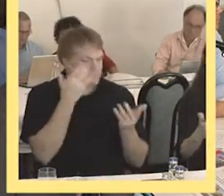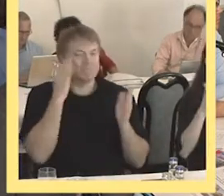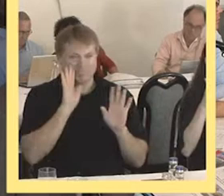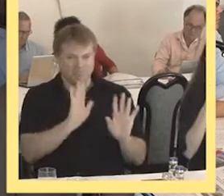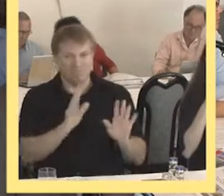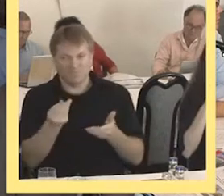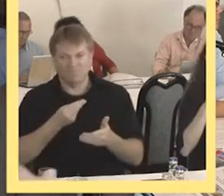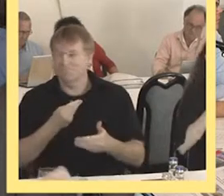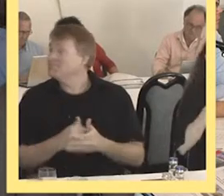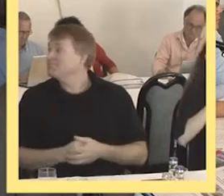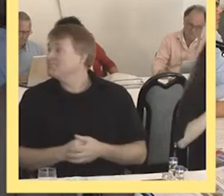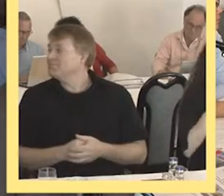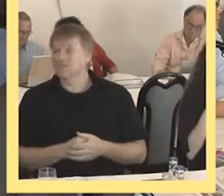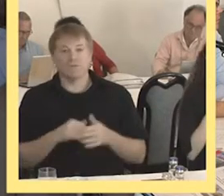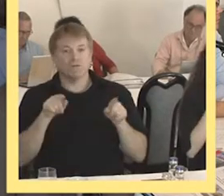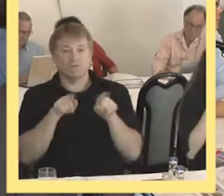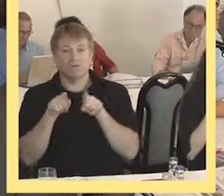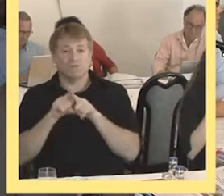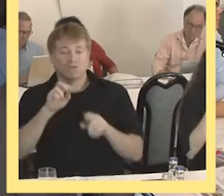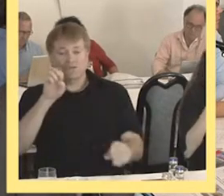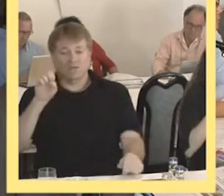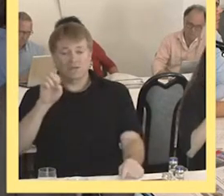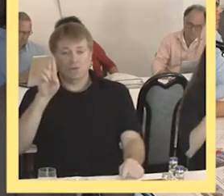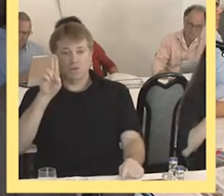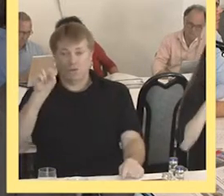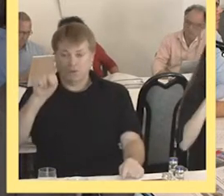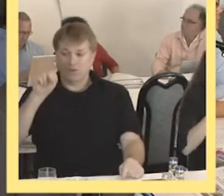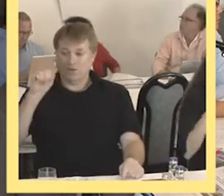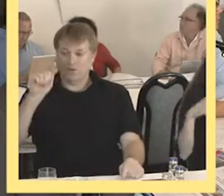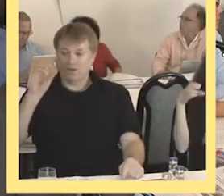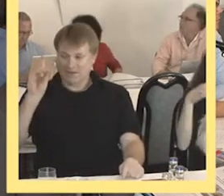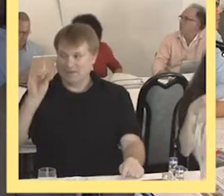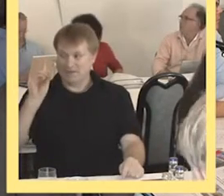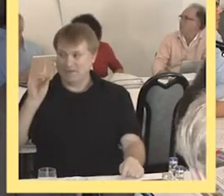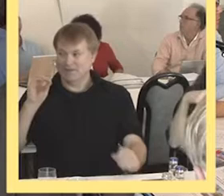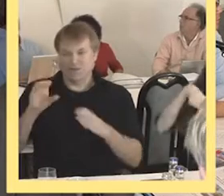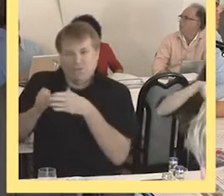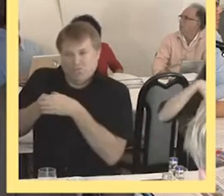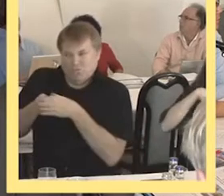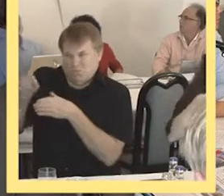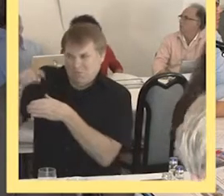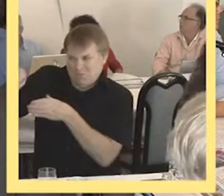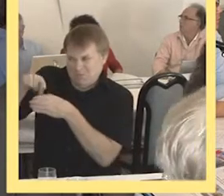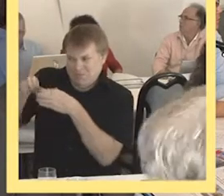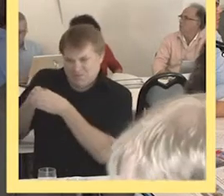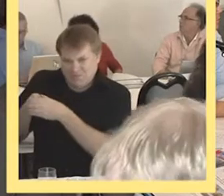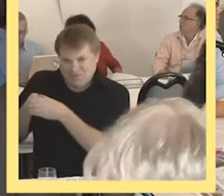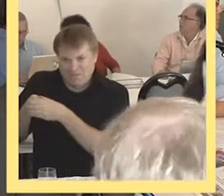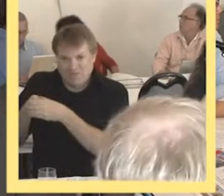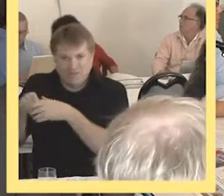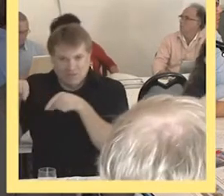group, just here. We have to leave the room in 15:30 because